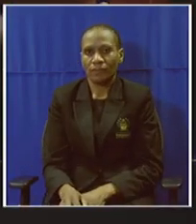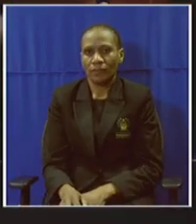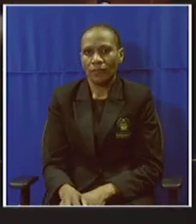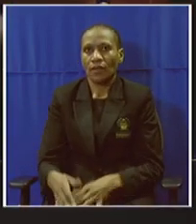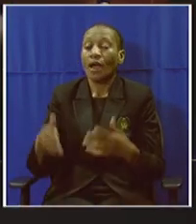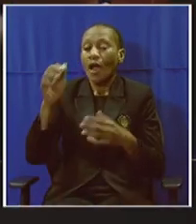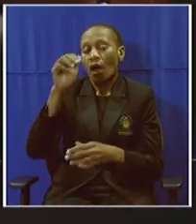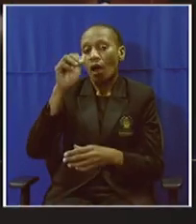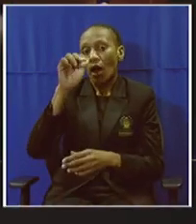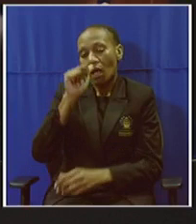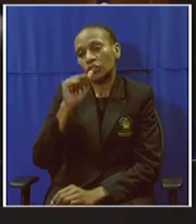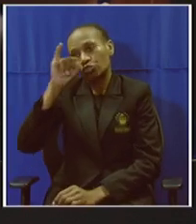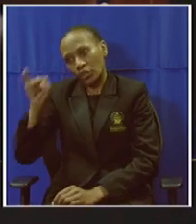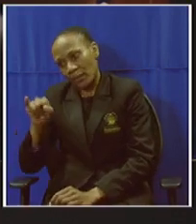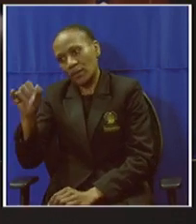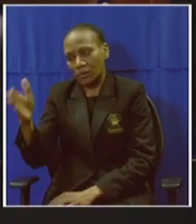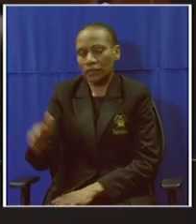Aljama.